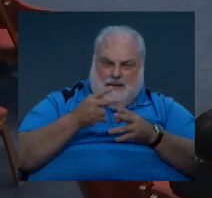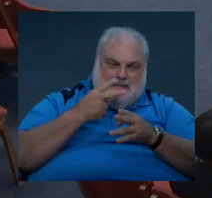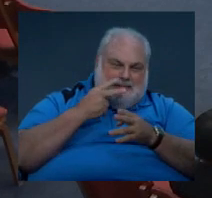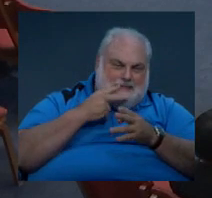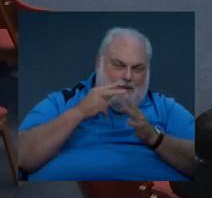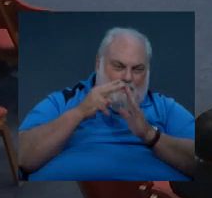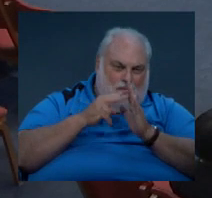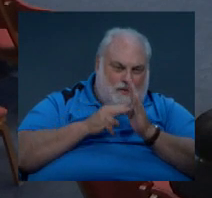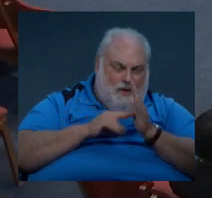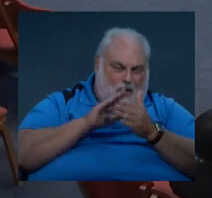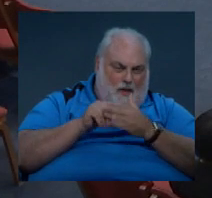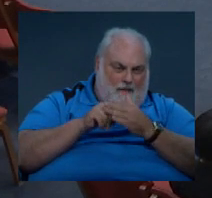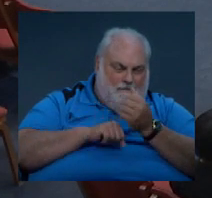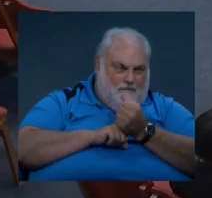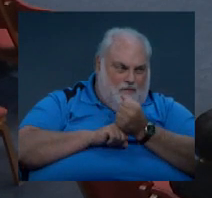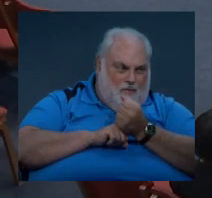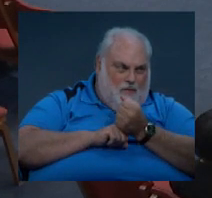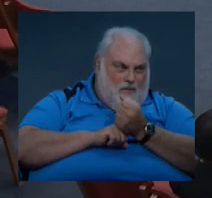We've already read all the four.